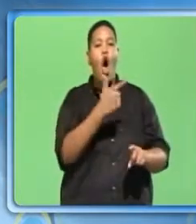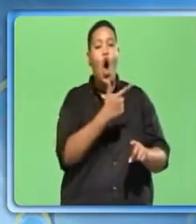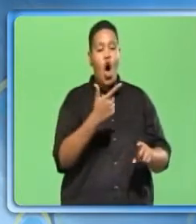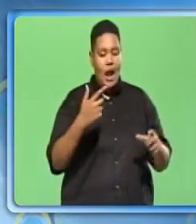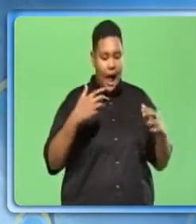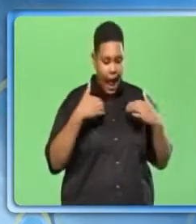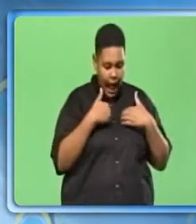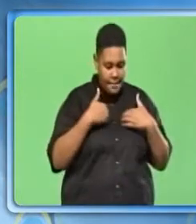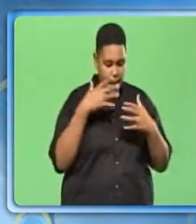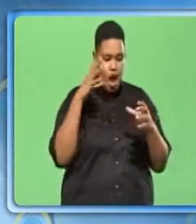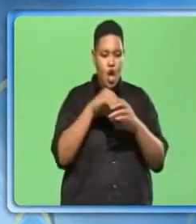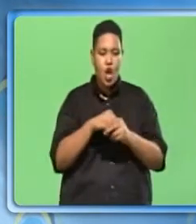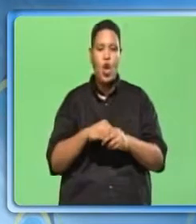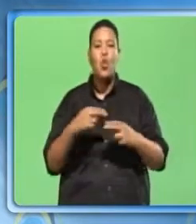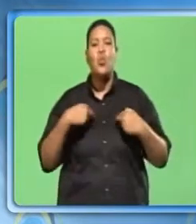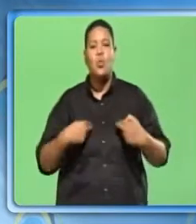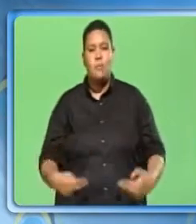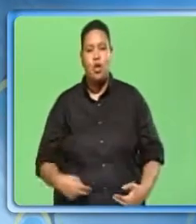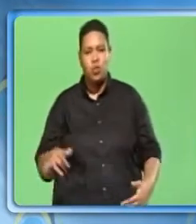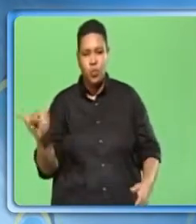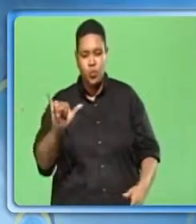animals, including man.